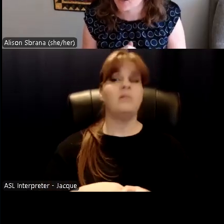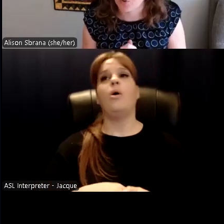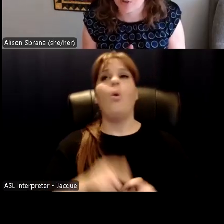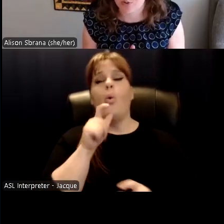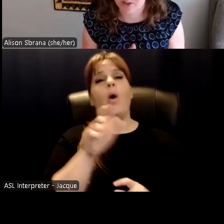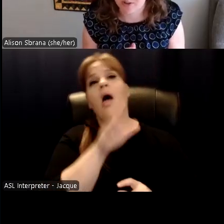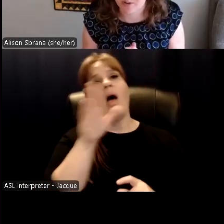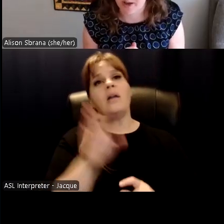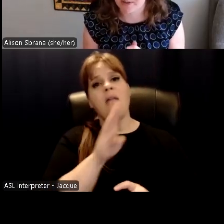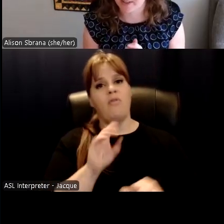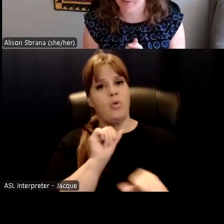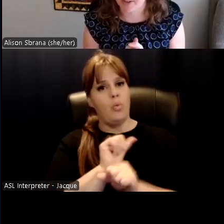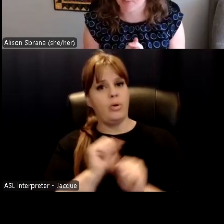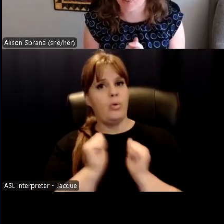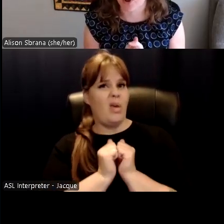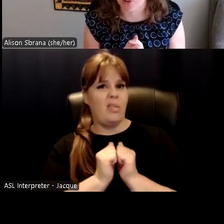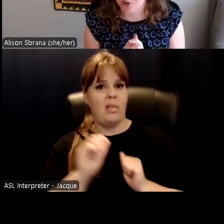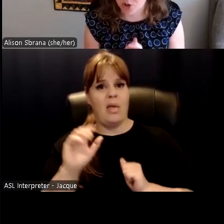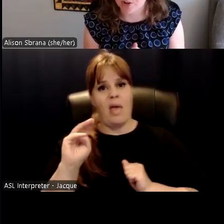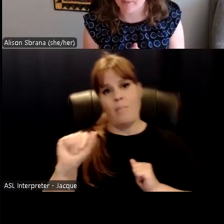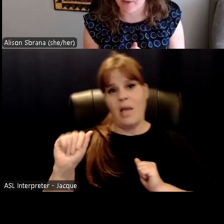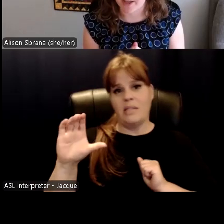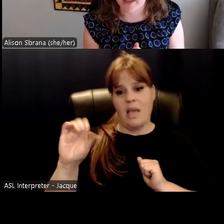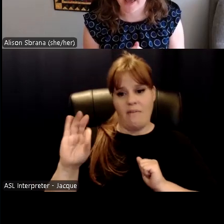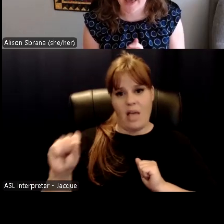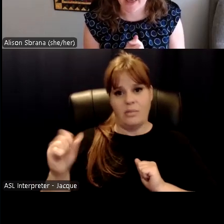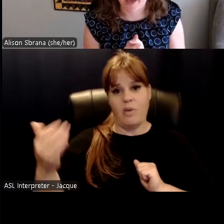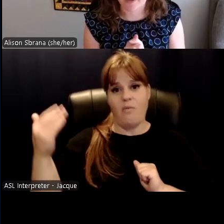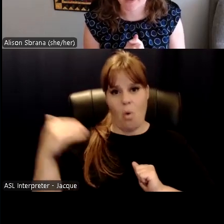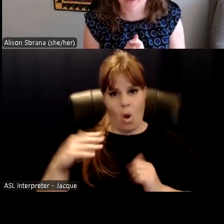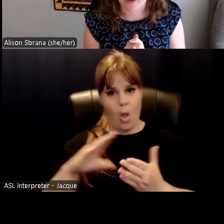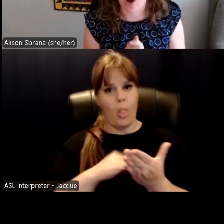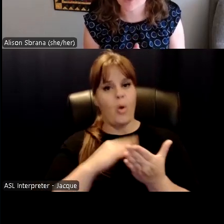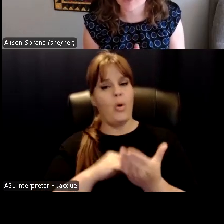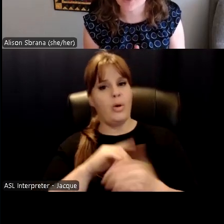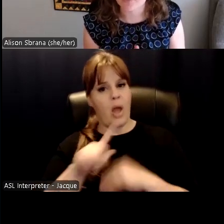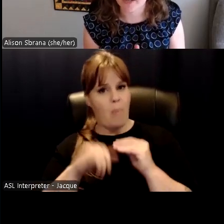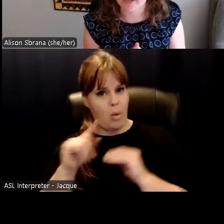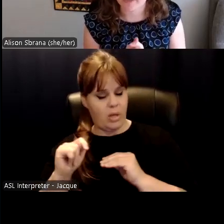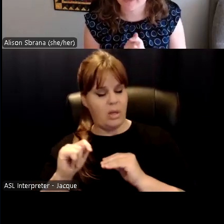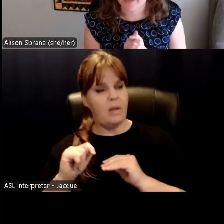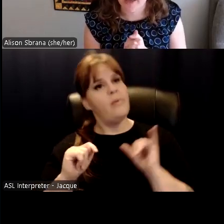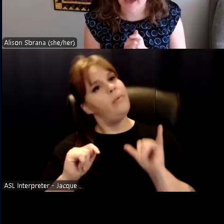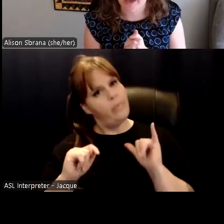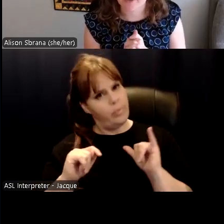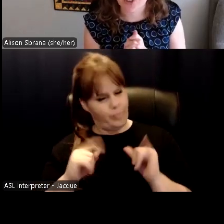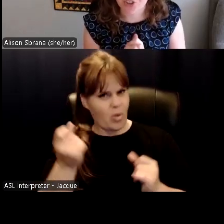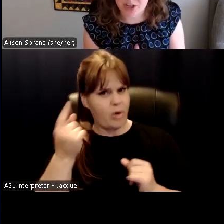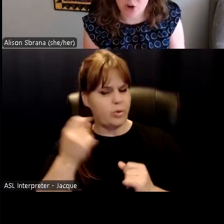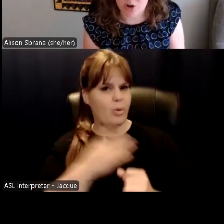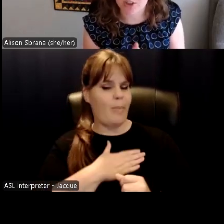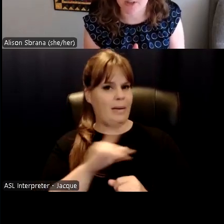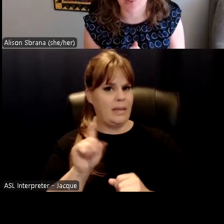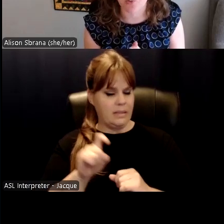never worked with ME/CFS before, learned about it and understood my needs, and